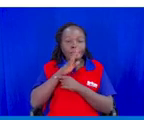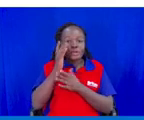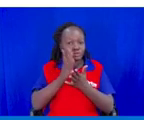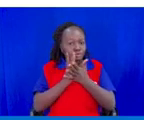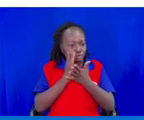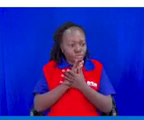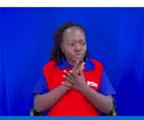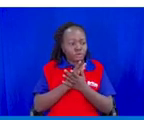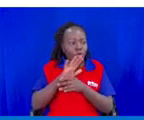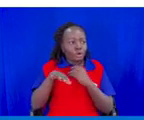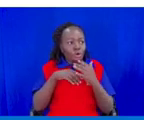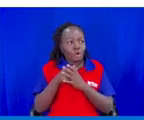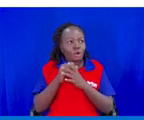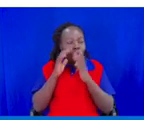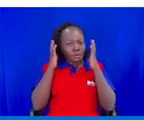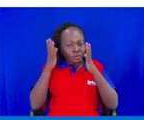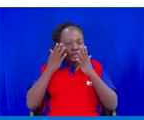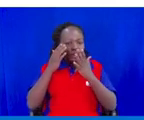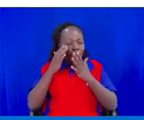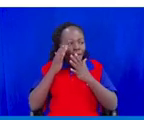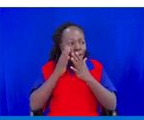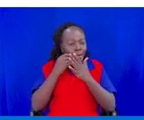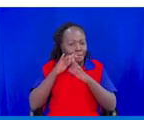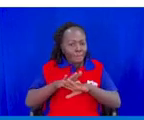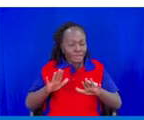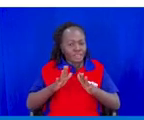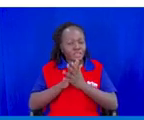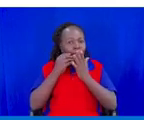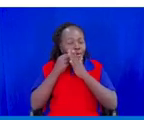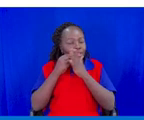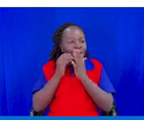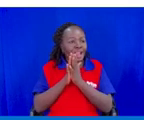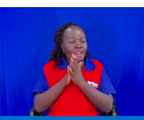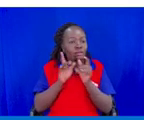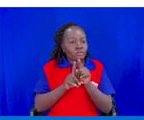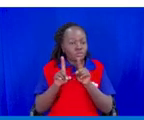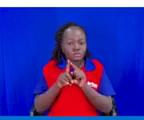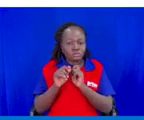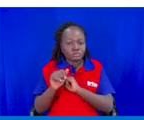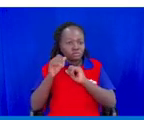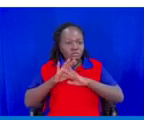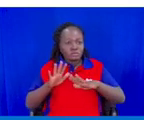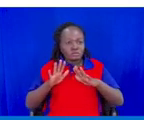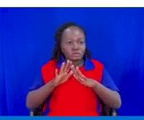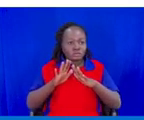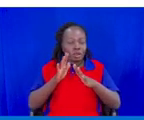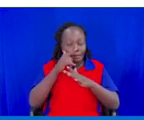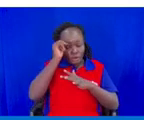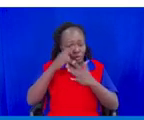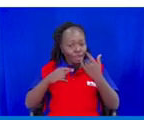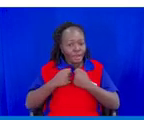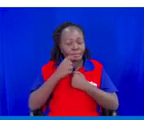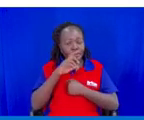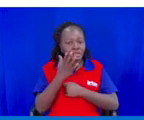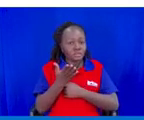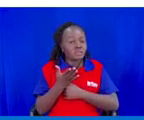the major emerging markets, currencies, and even frontier markets, currencies, because what has happened is because of